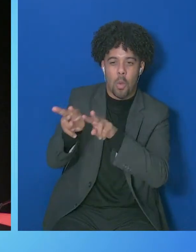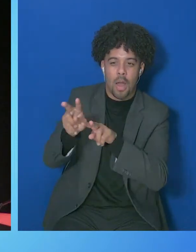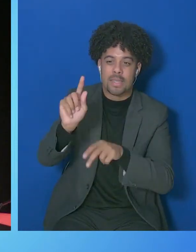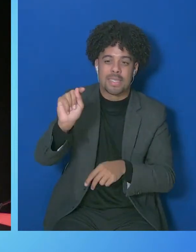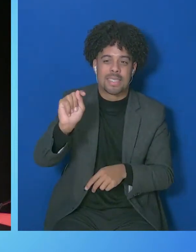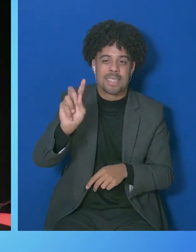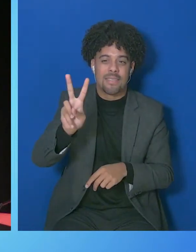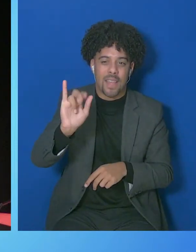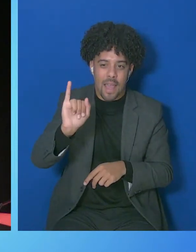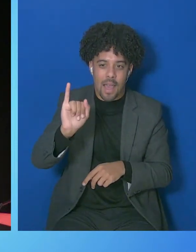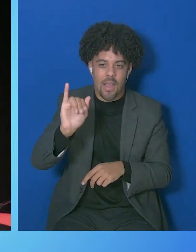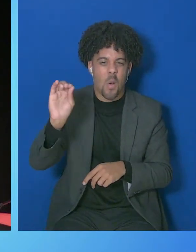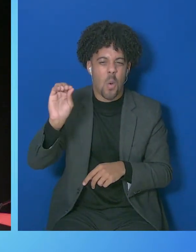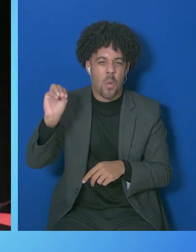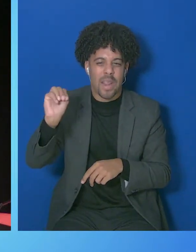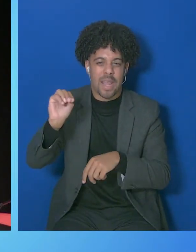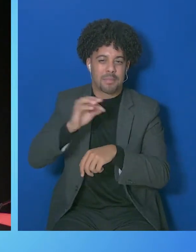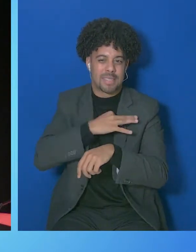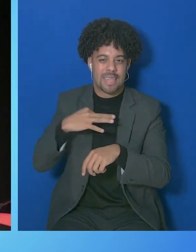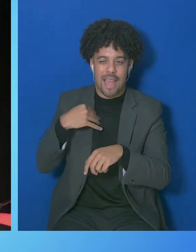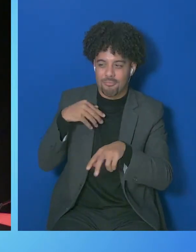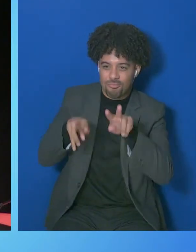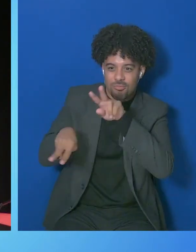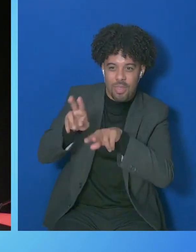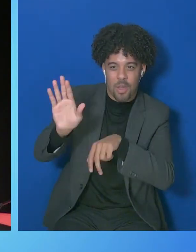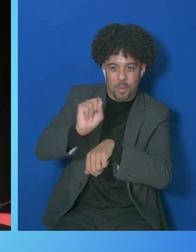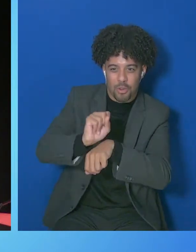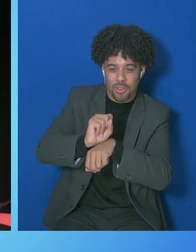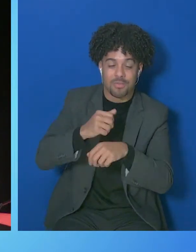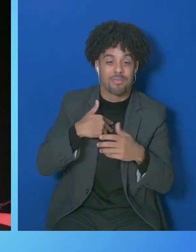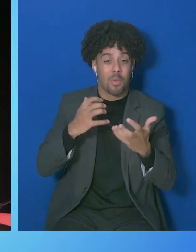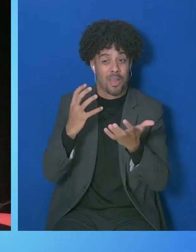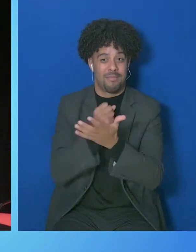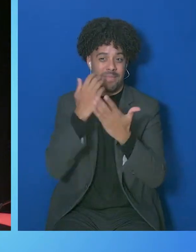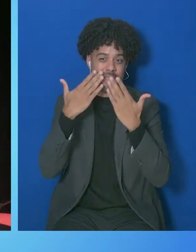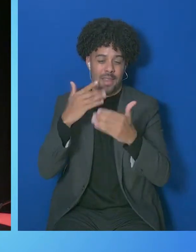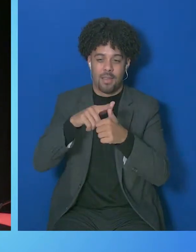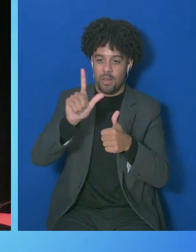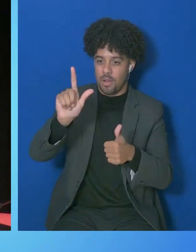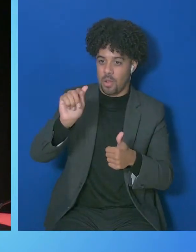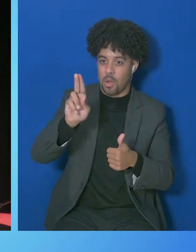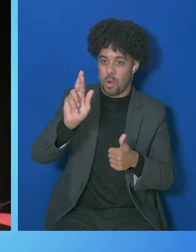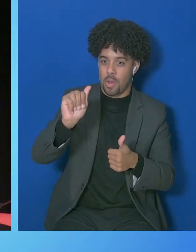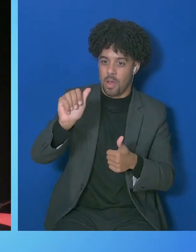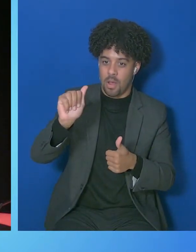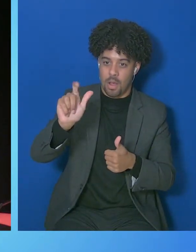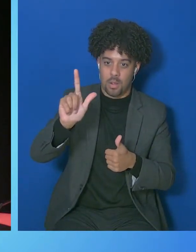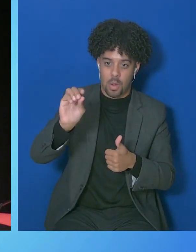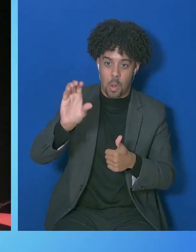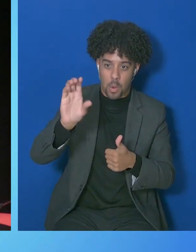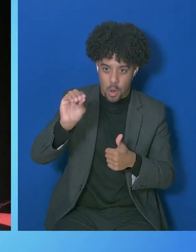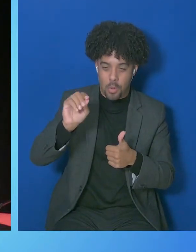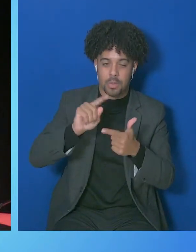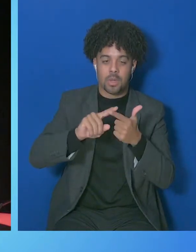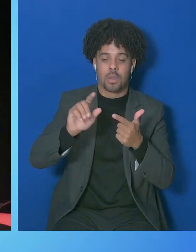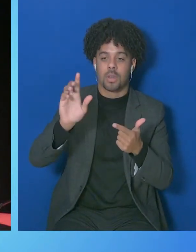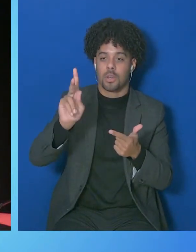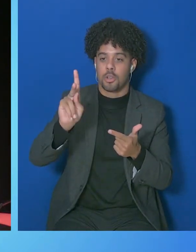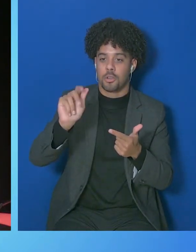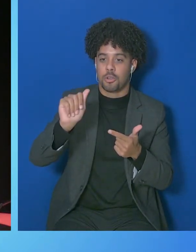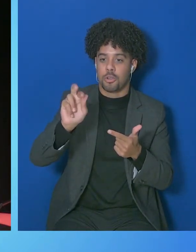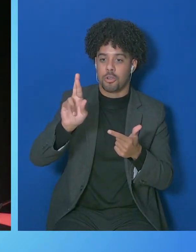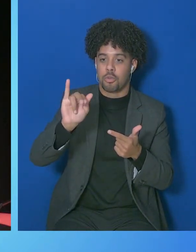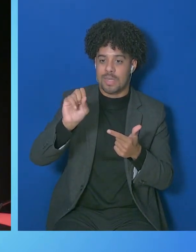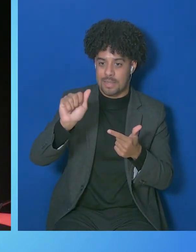I want to publicly thank Laura Aloco, Carissa Reed, and Kathy Williams for letting me tag along with